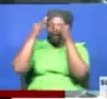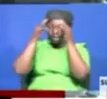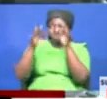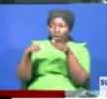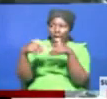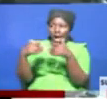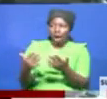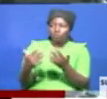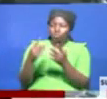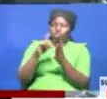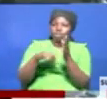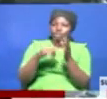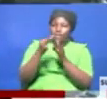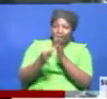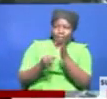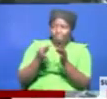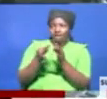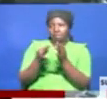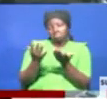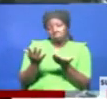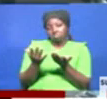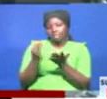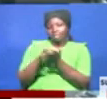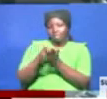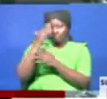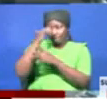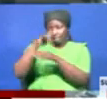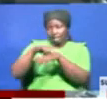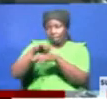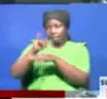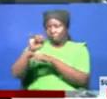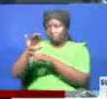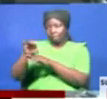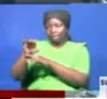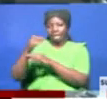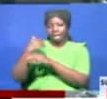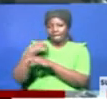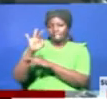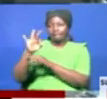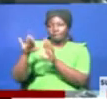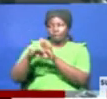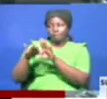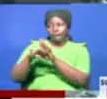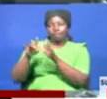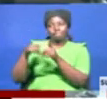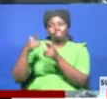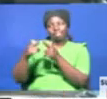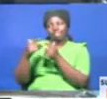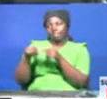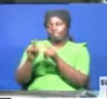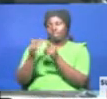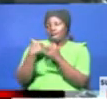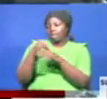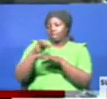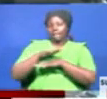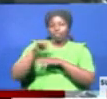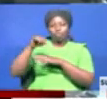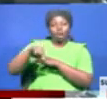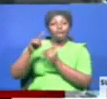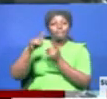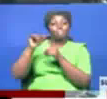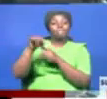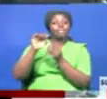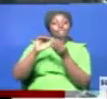if? So that's why when IBC was just 3 members, they still constituted a quorum. But that also meant